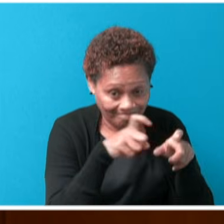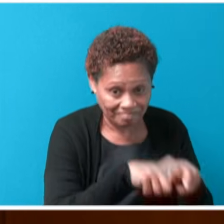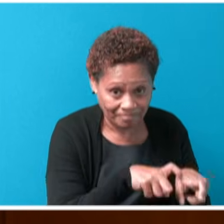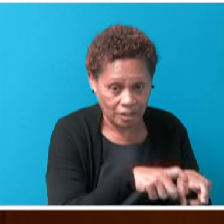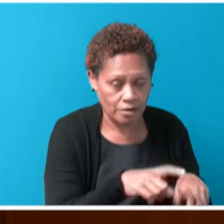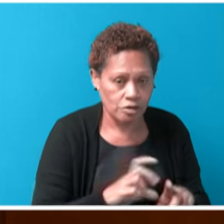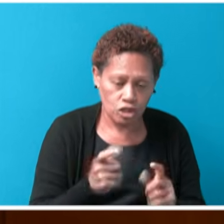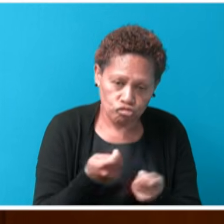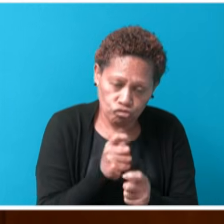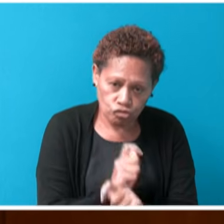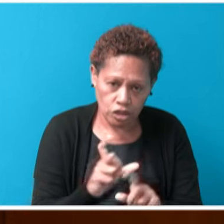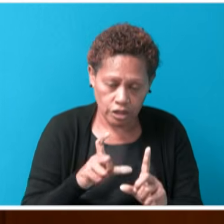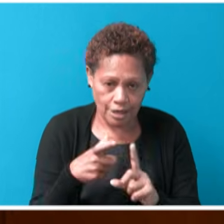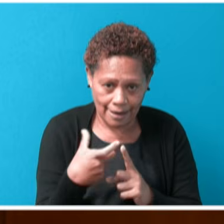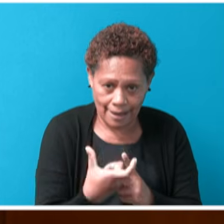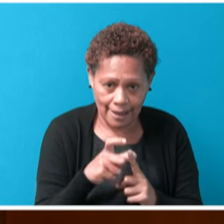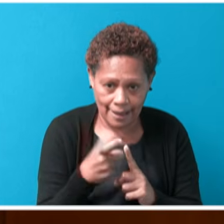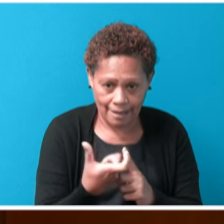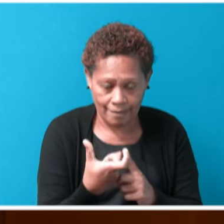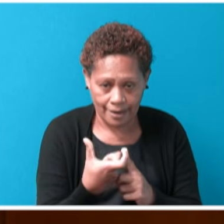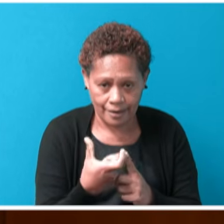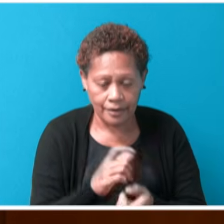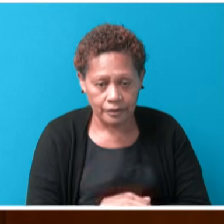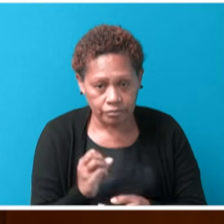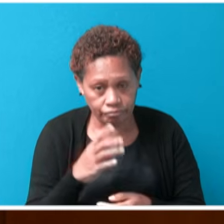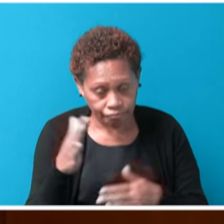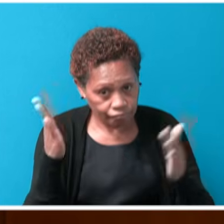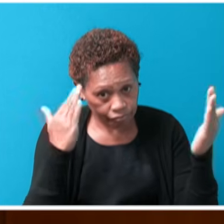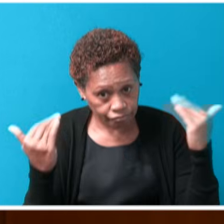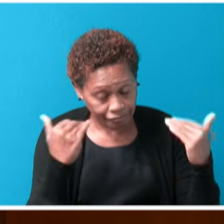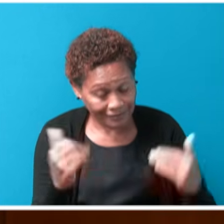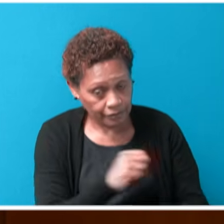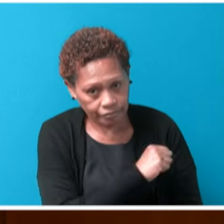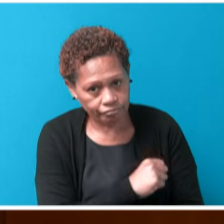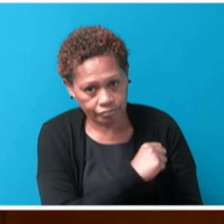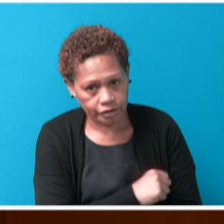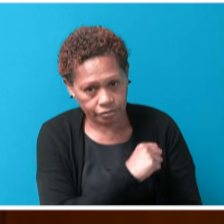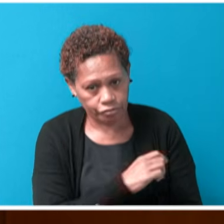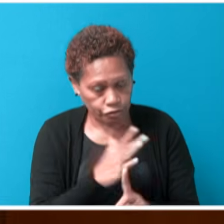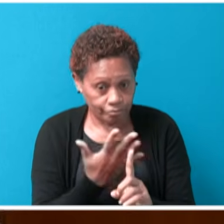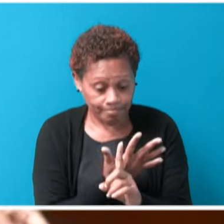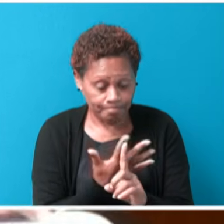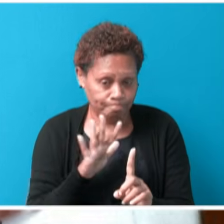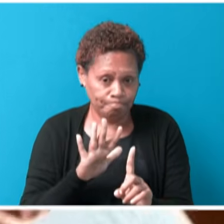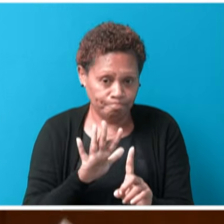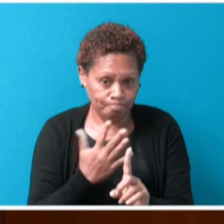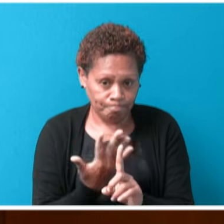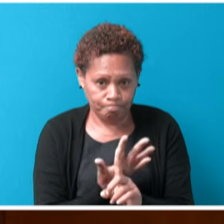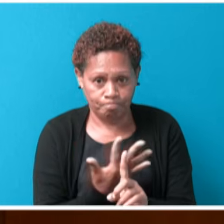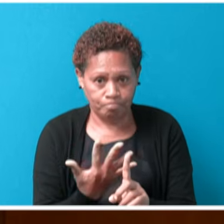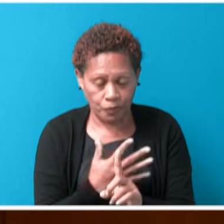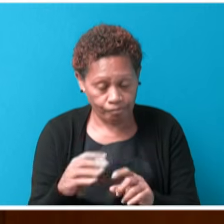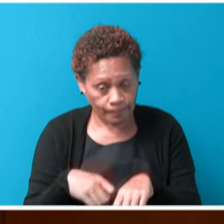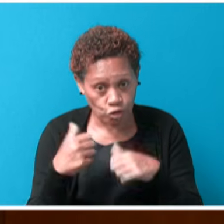and market realities. Mr. Speaker, sir, accountability is the backbone of good governance. By